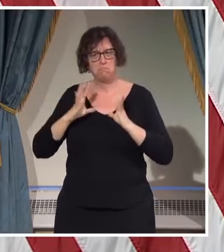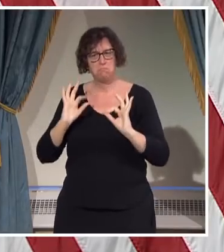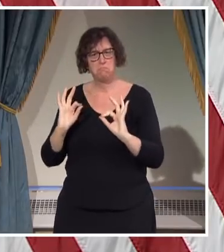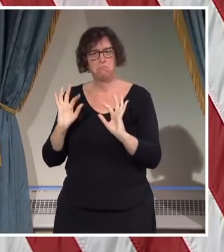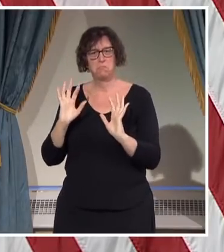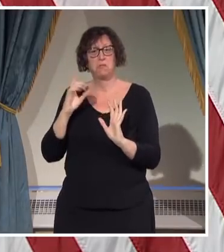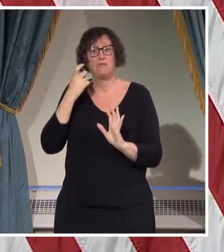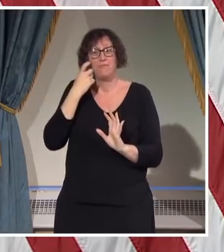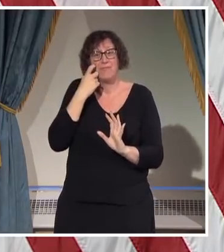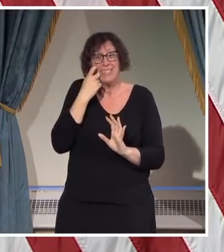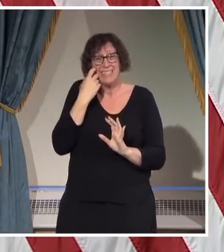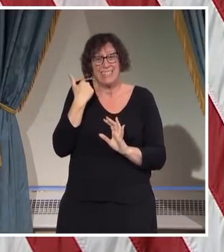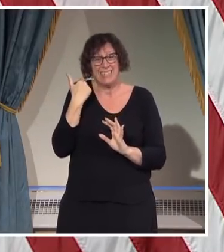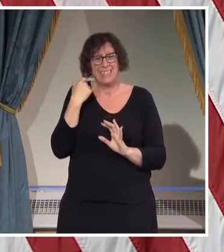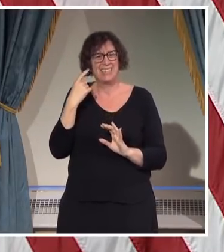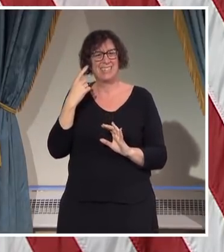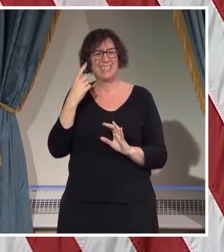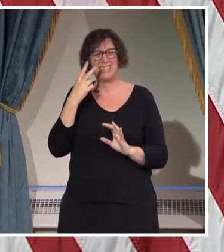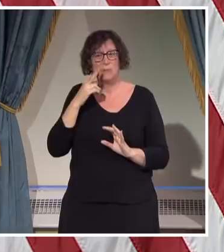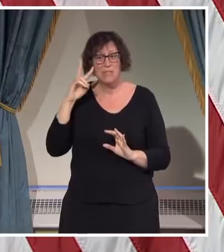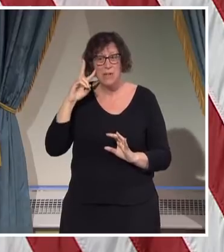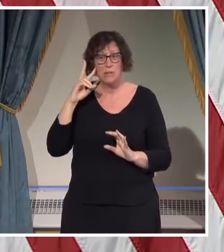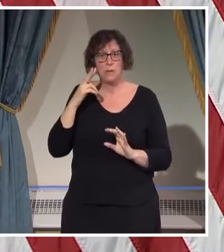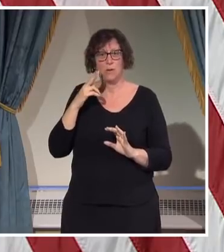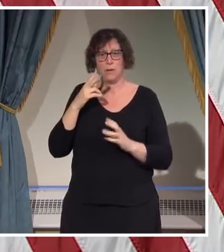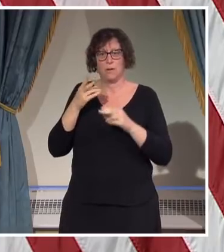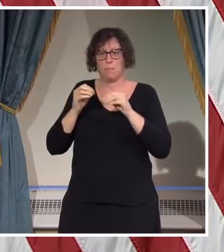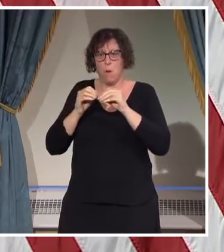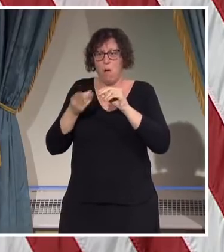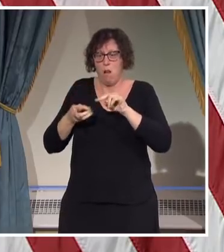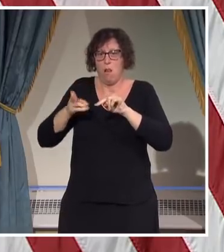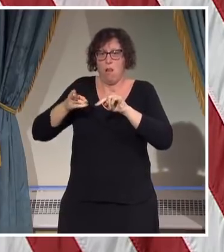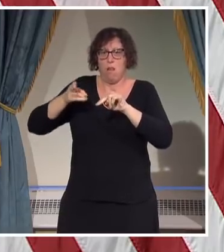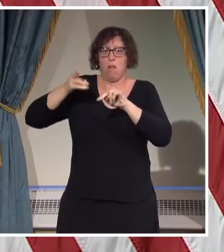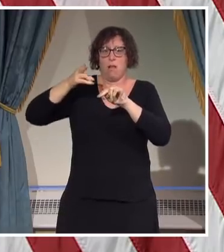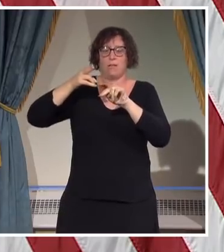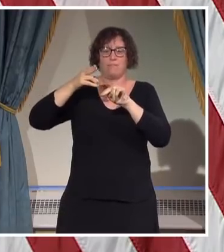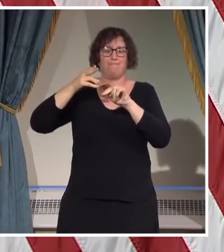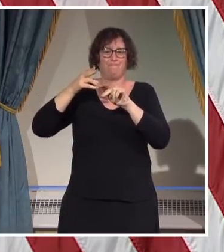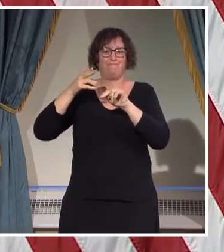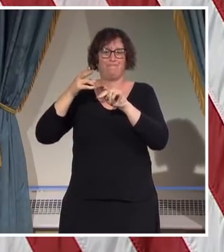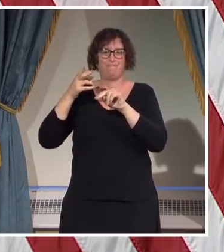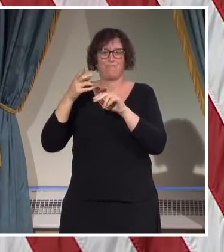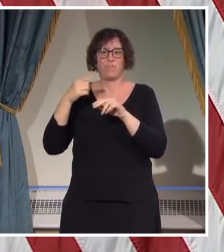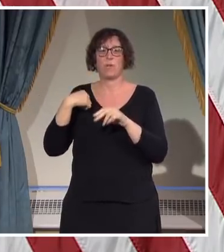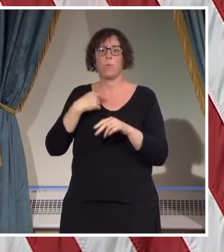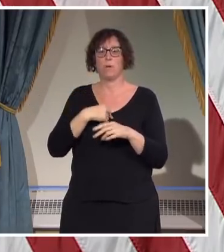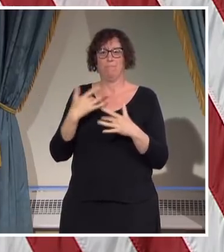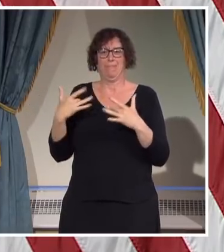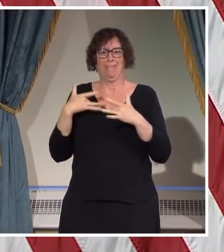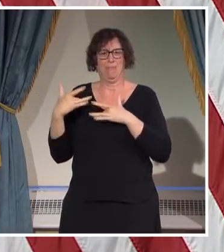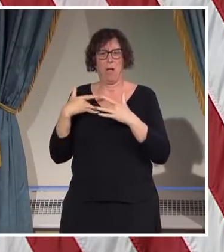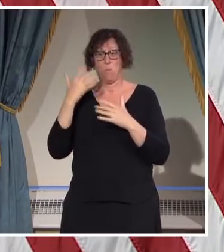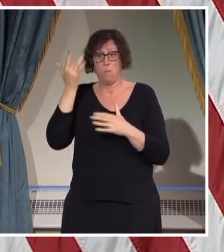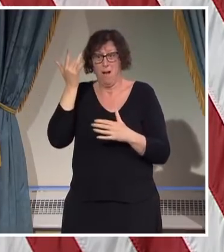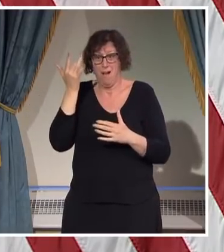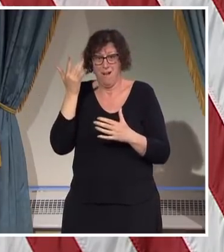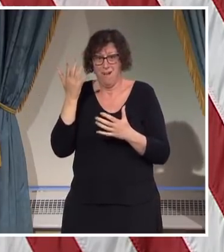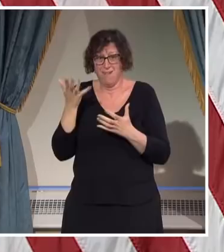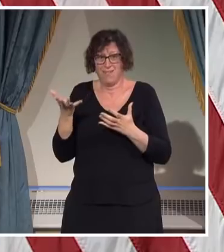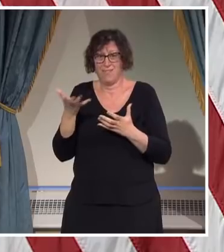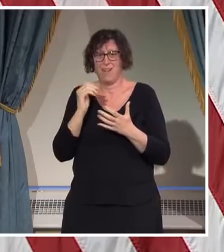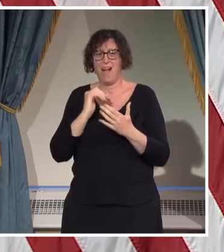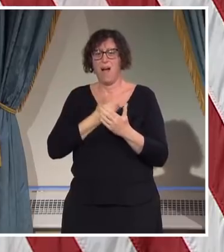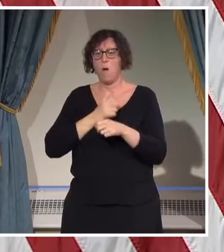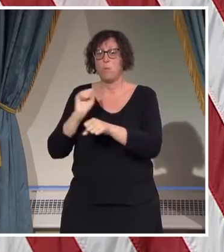days. And obviously, we're additionally concerned because the number of workers are out sick. I've said to Commissioner Nigro, whatever we have to